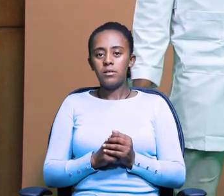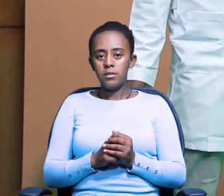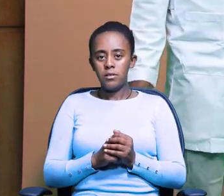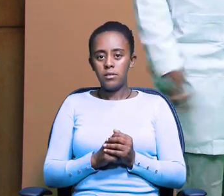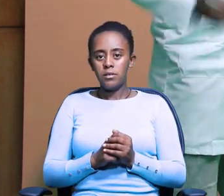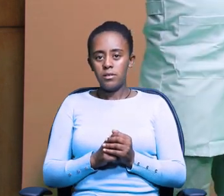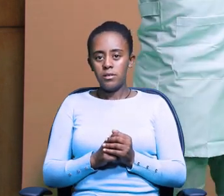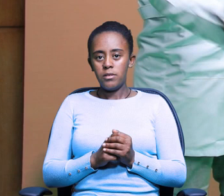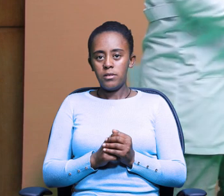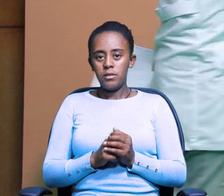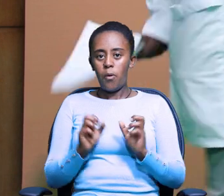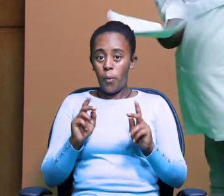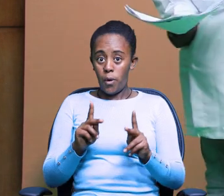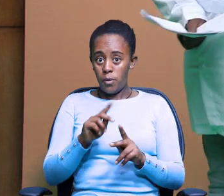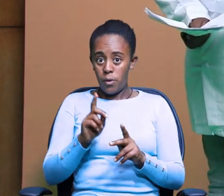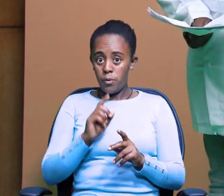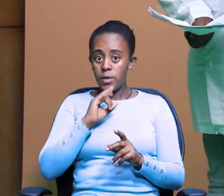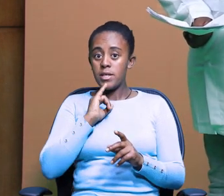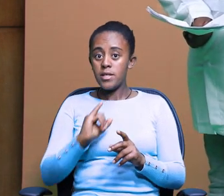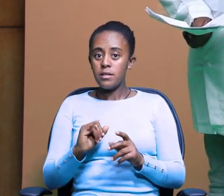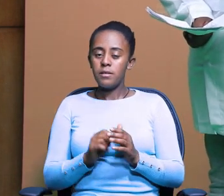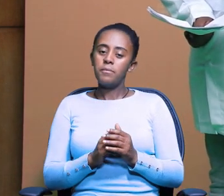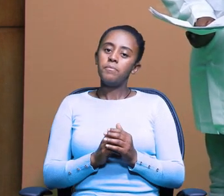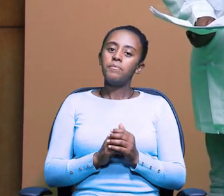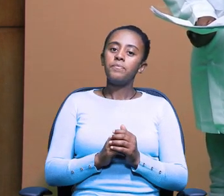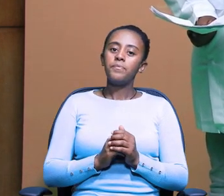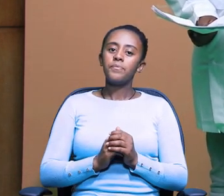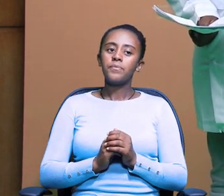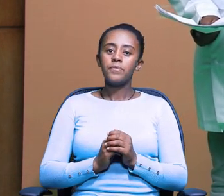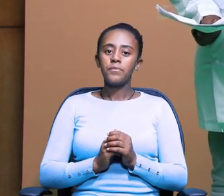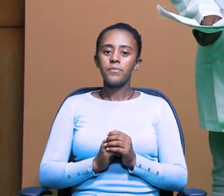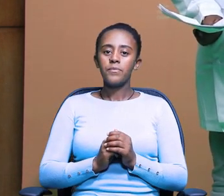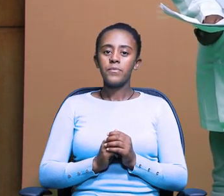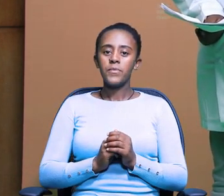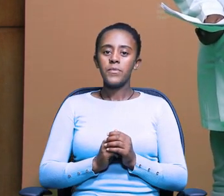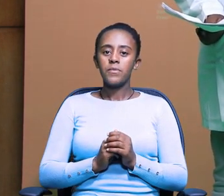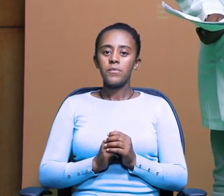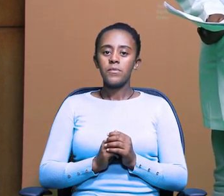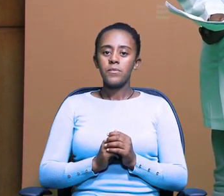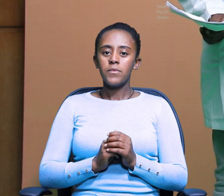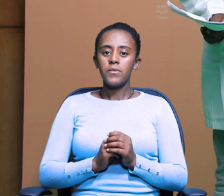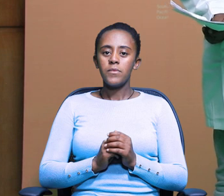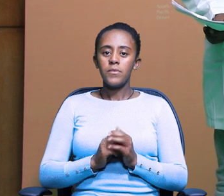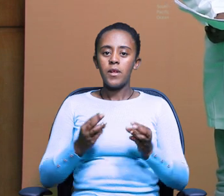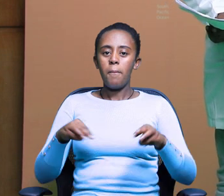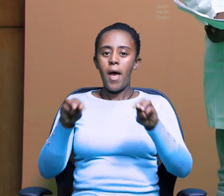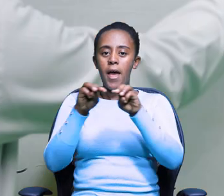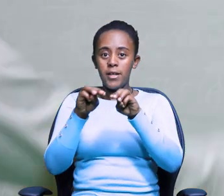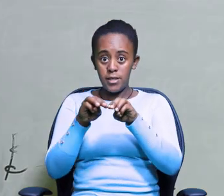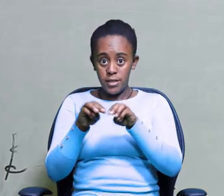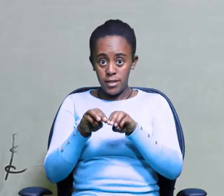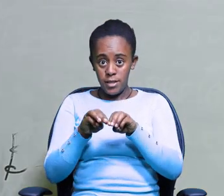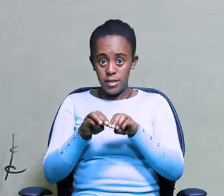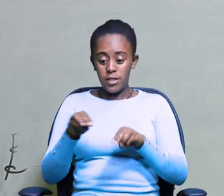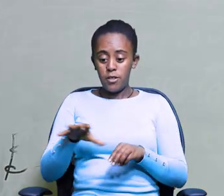What is required? Okay, the required one is what? The required one is magnetic field of the solenoid is